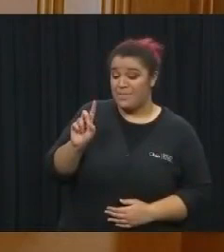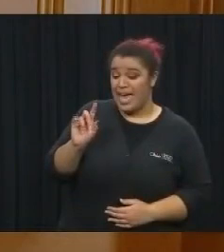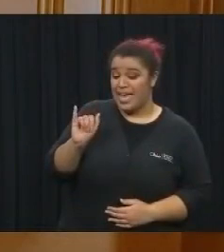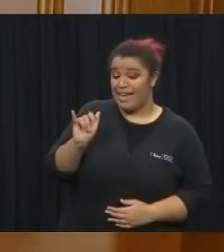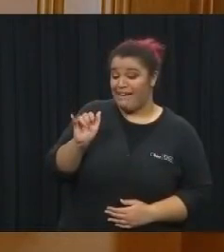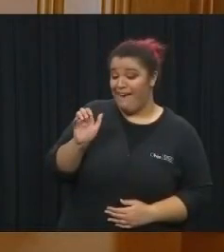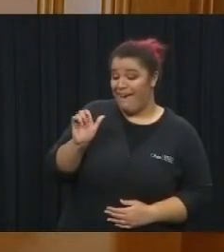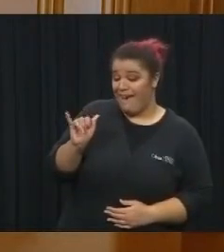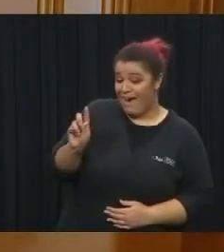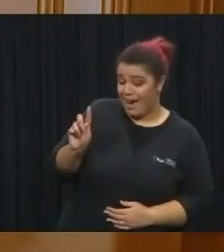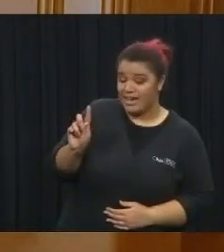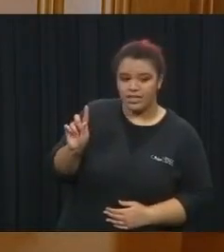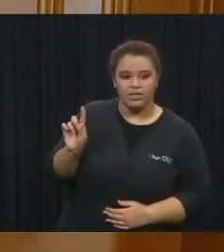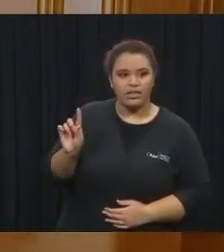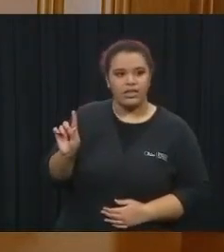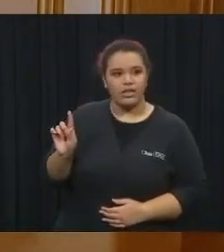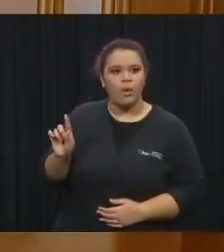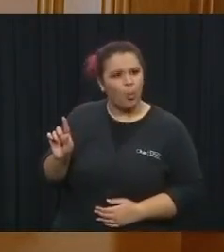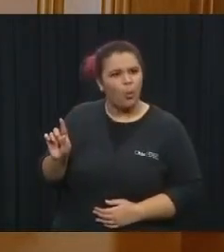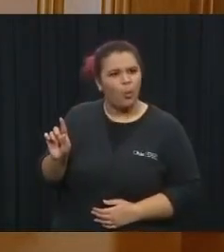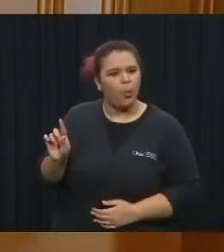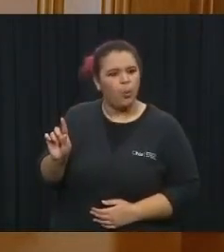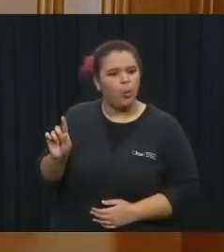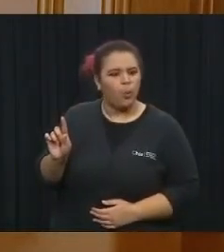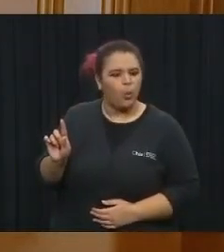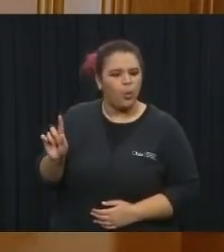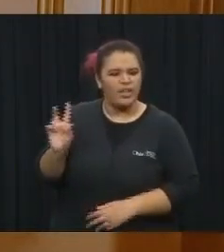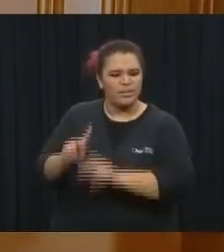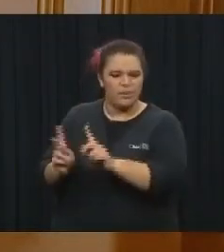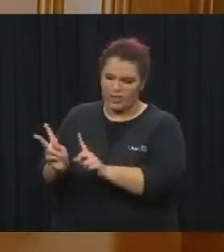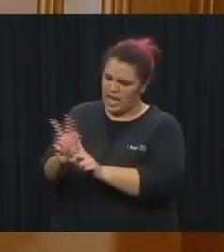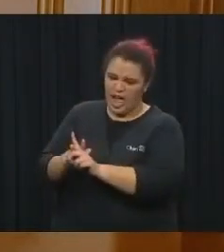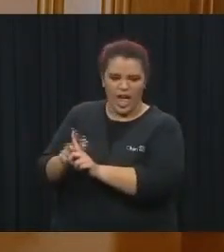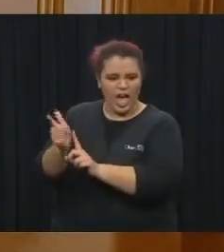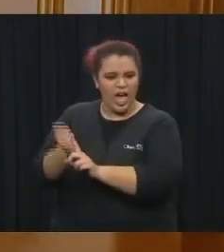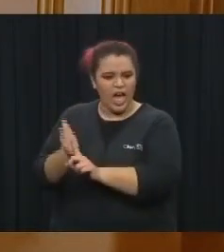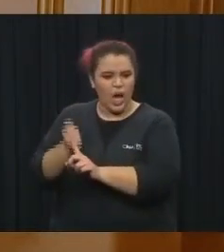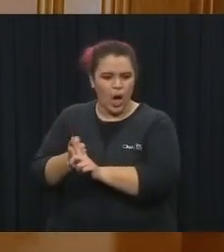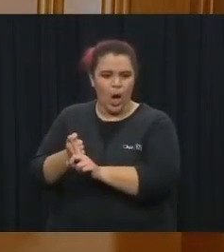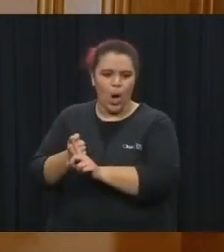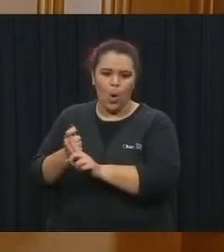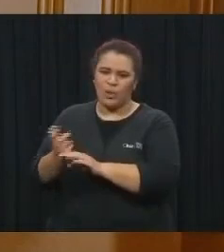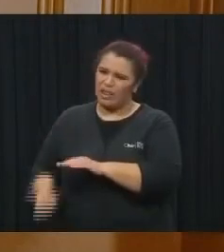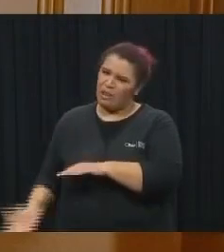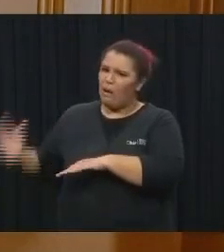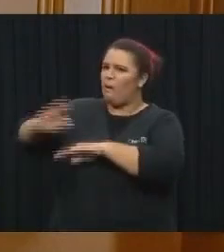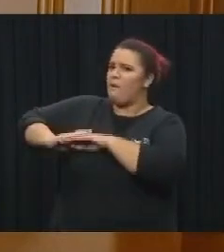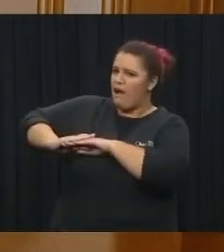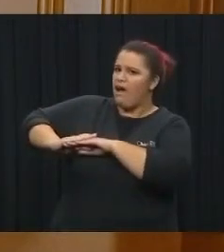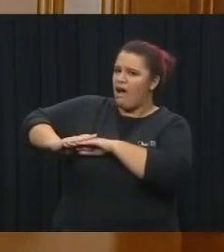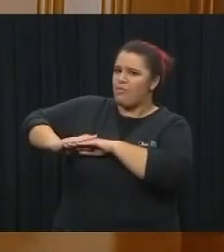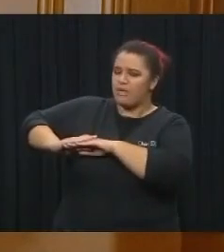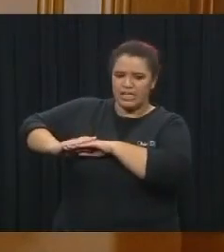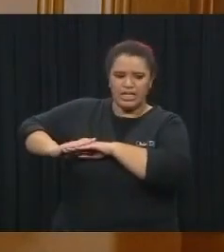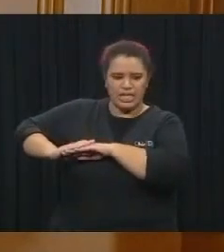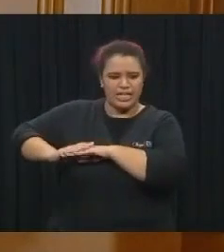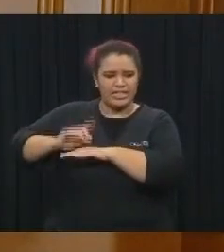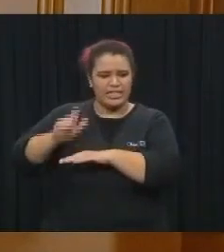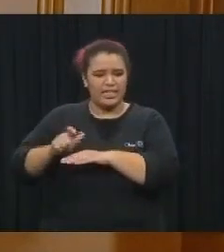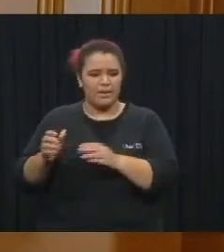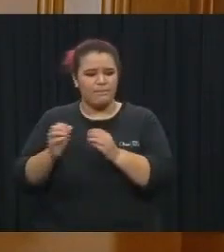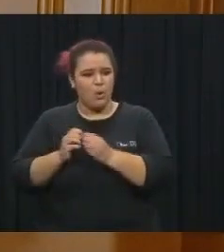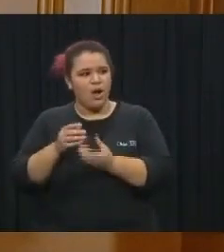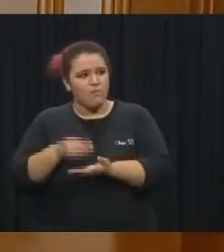of when you're in the economy is contracting, and that is what has happened.